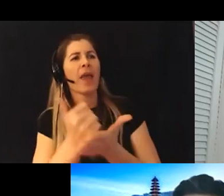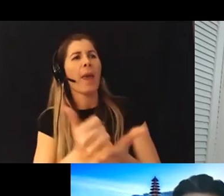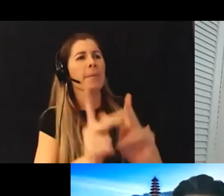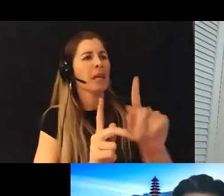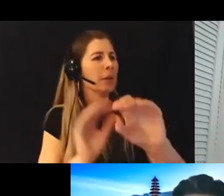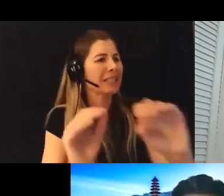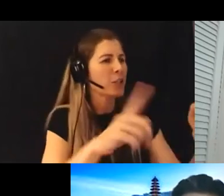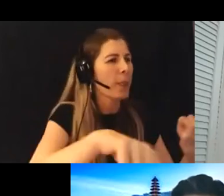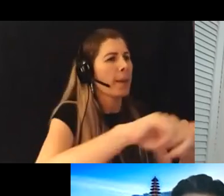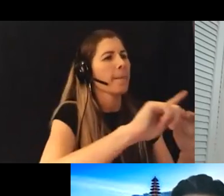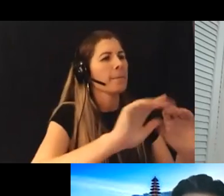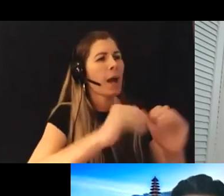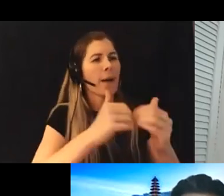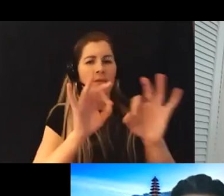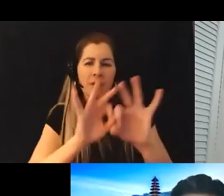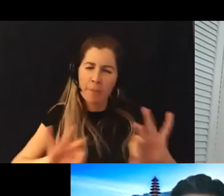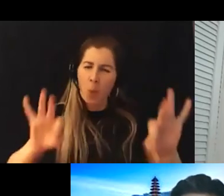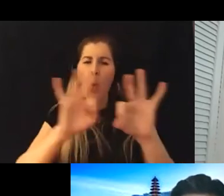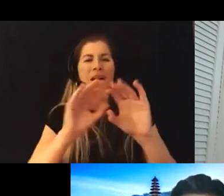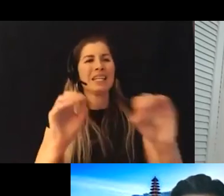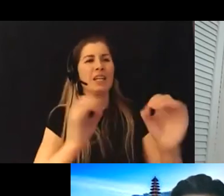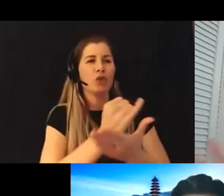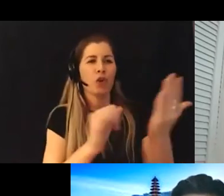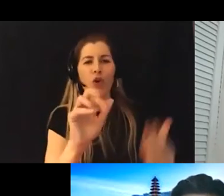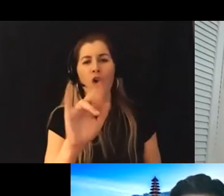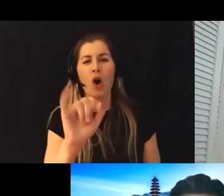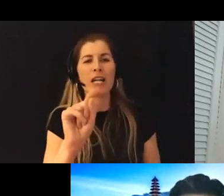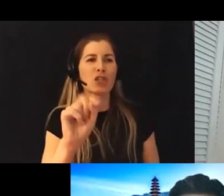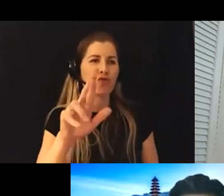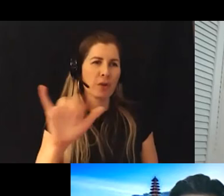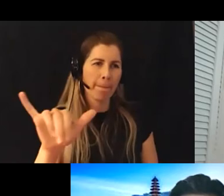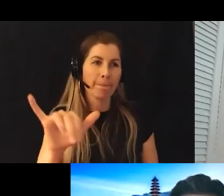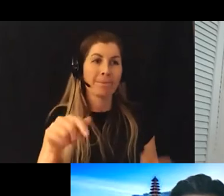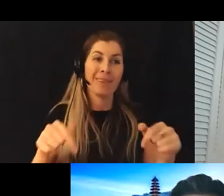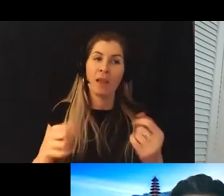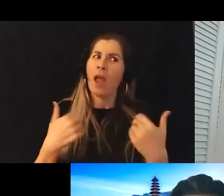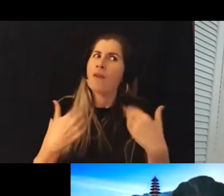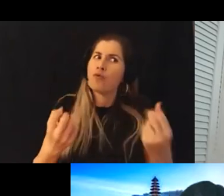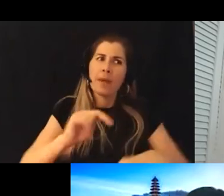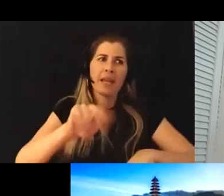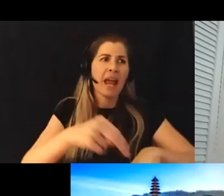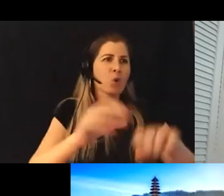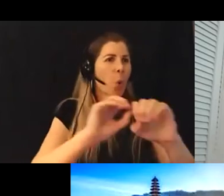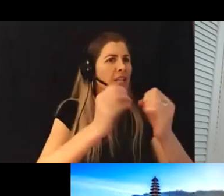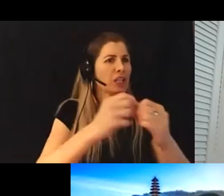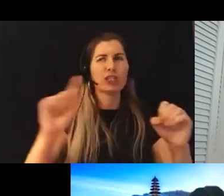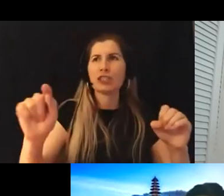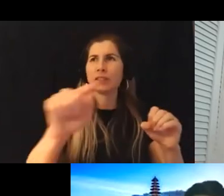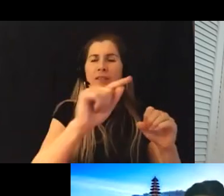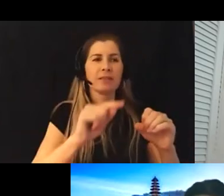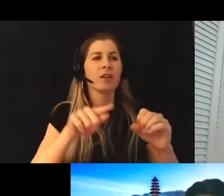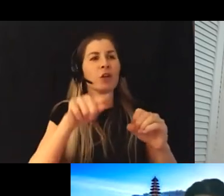the important work that teaching artists do? And there are, you know, there's national organizations that you can be